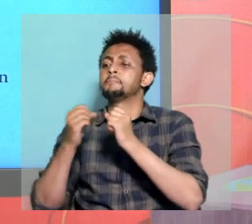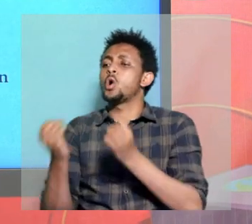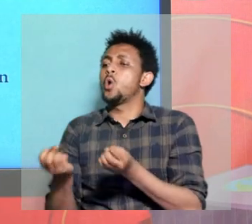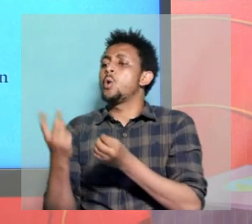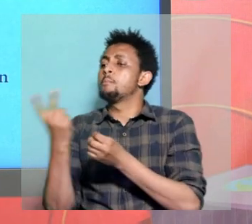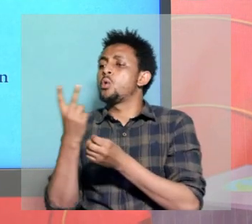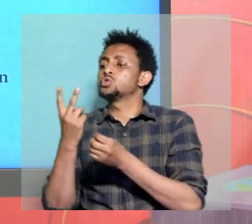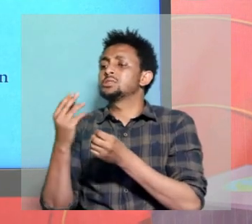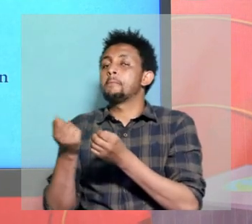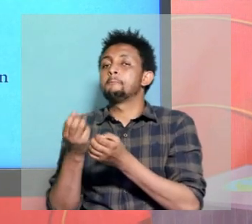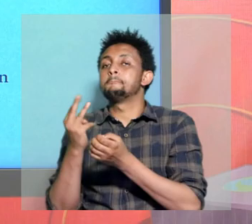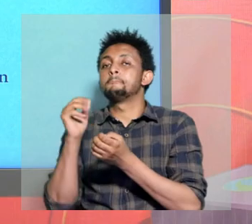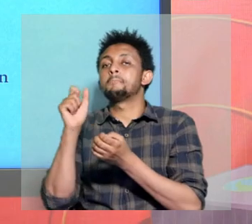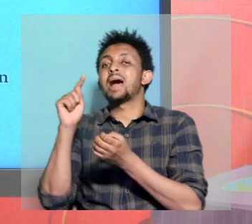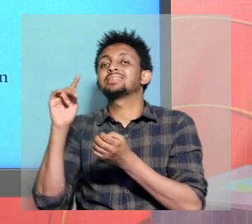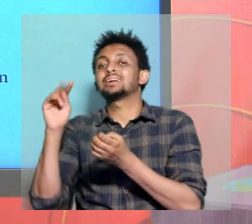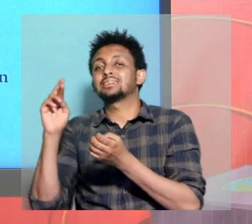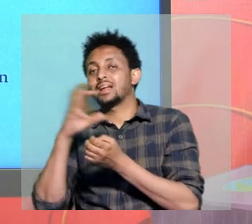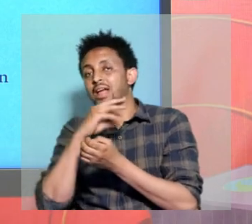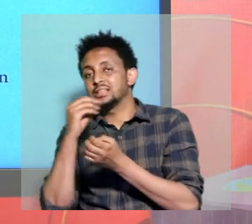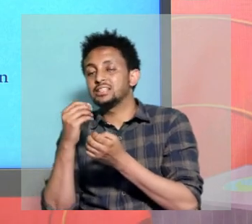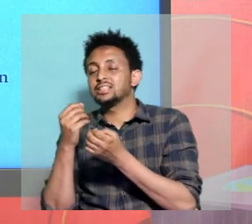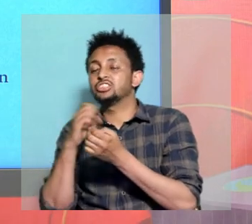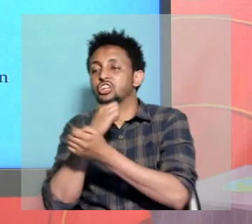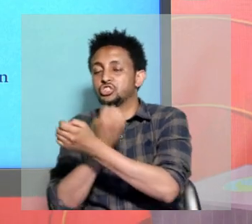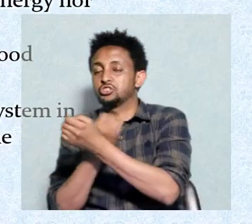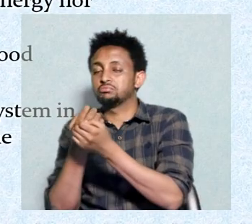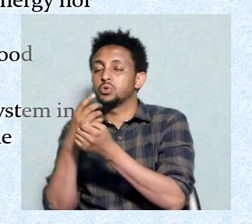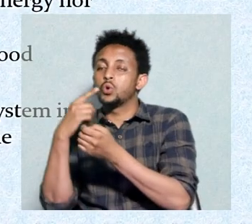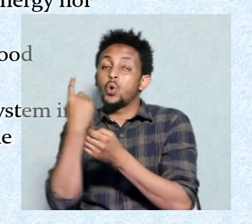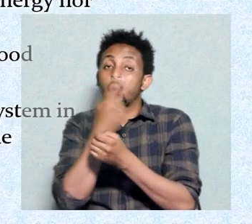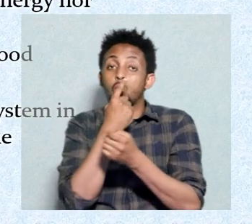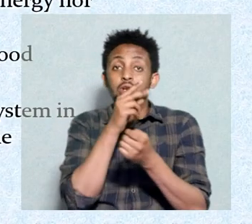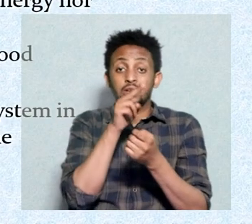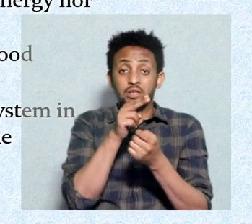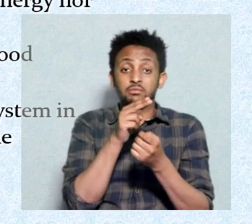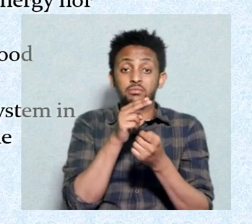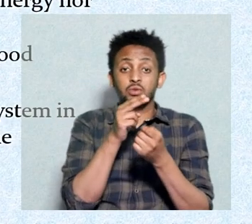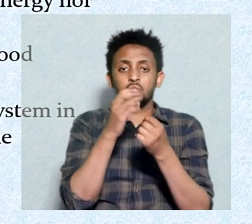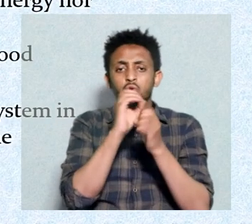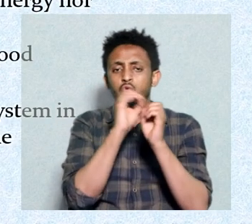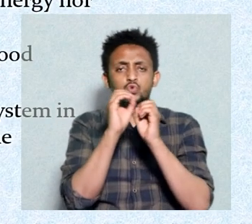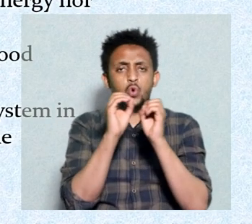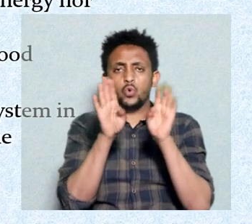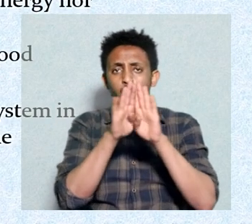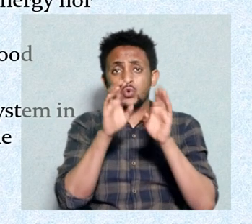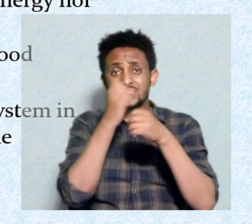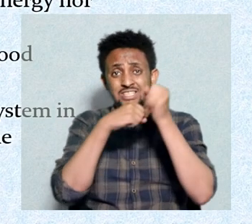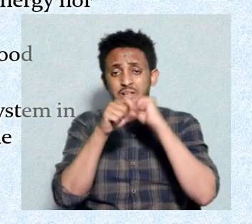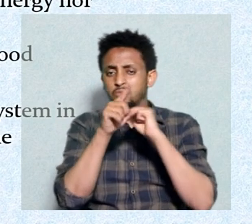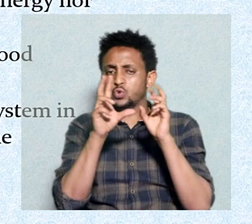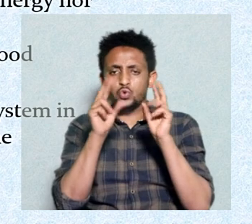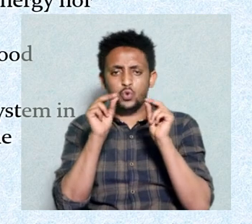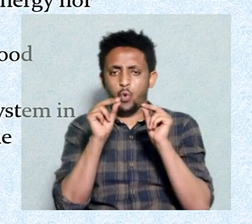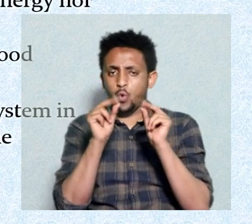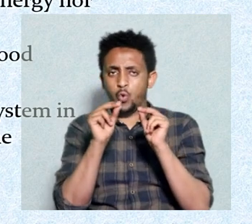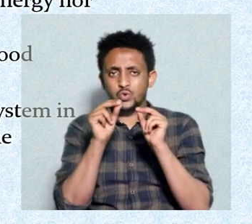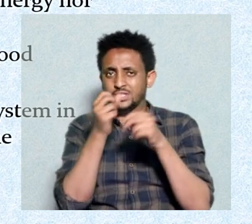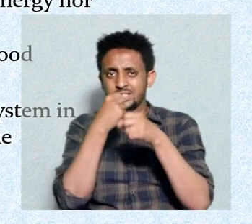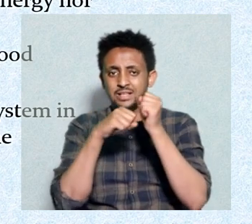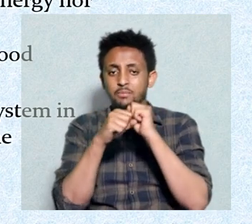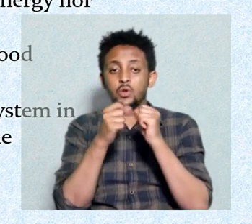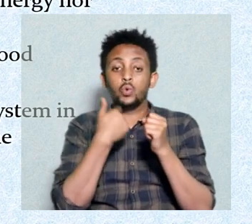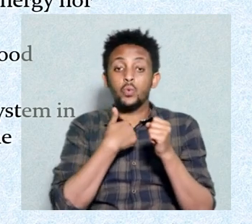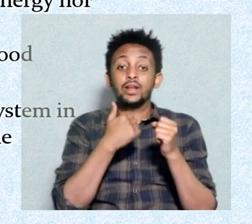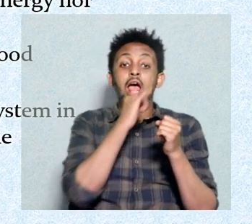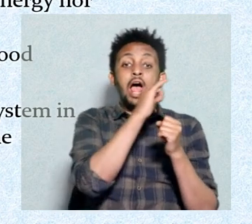both matter and energy interaction. Closed system, there is only energy interaction. There is no any matter interaction.